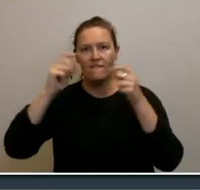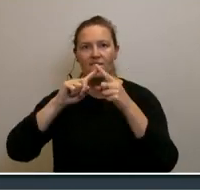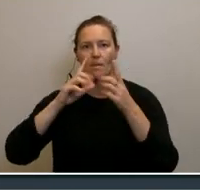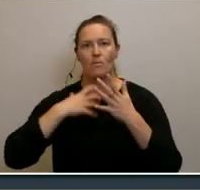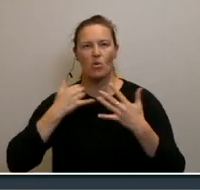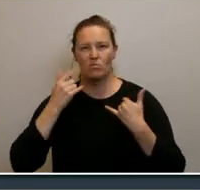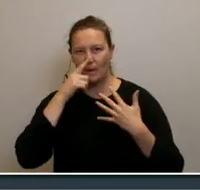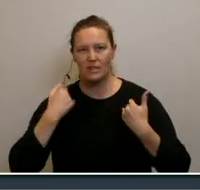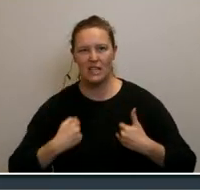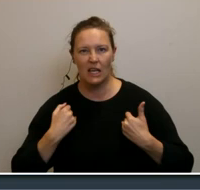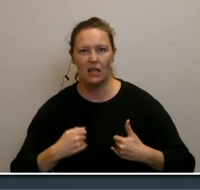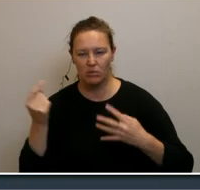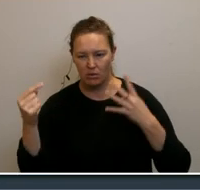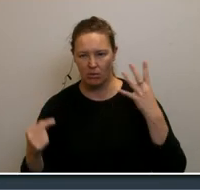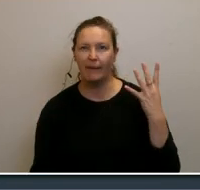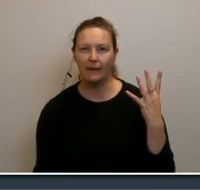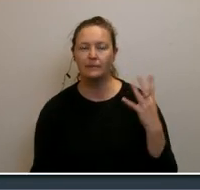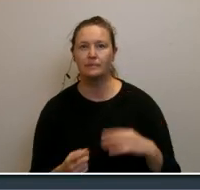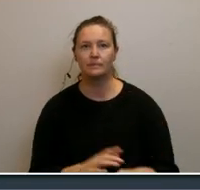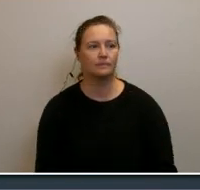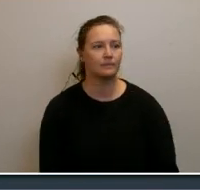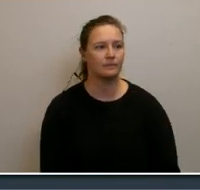of illness, and the list goes on.